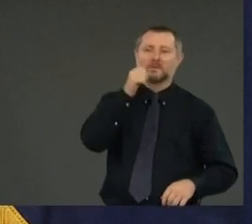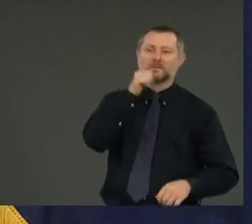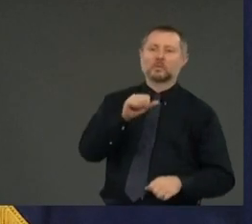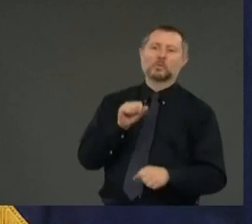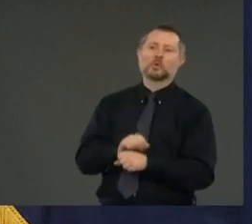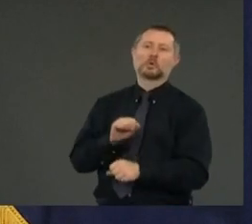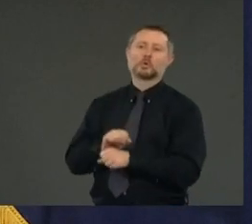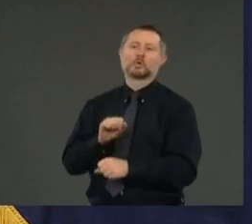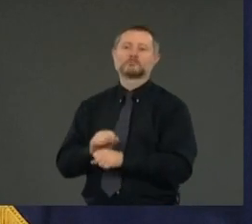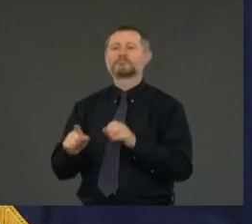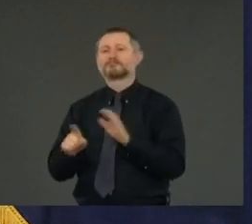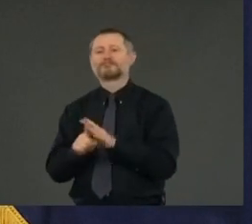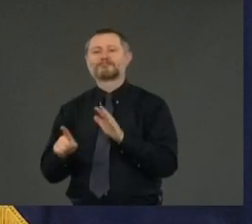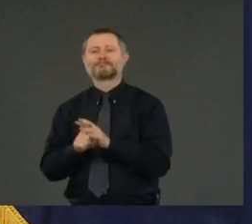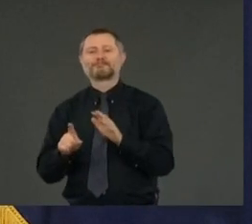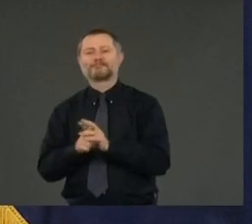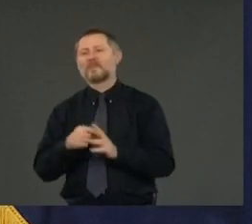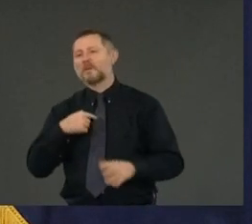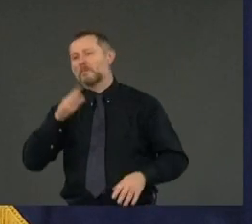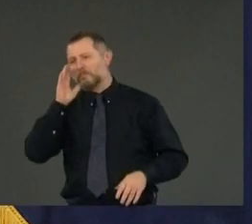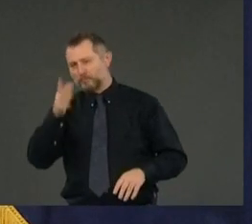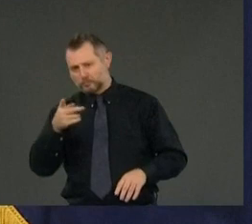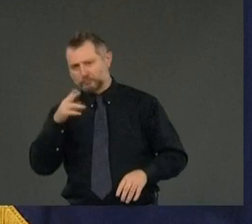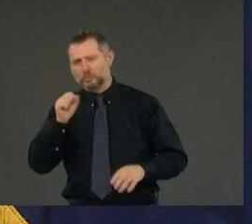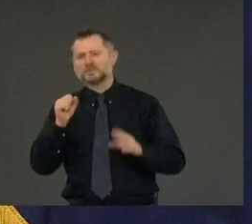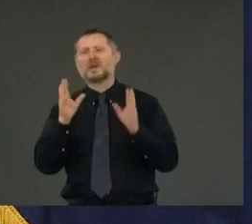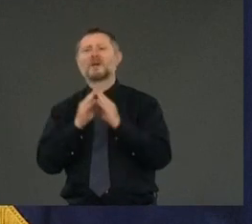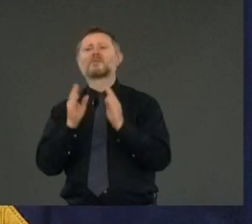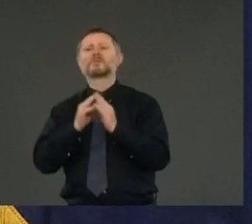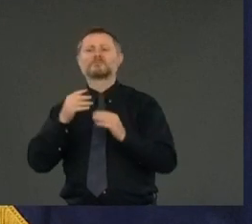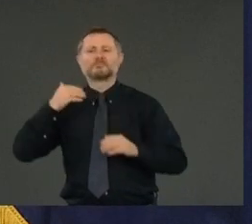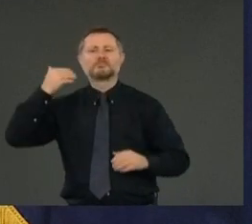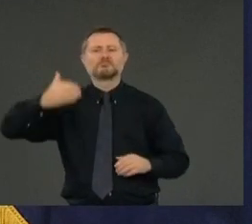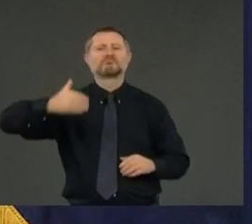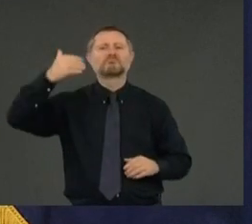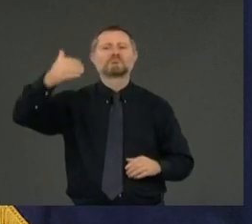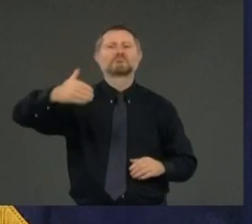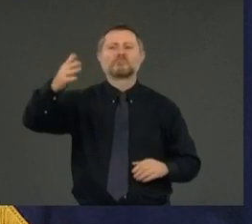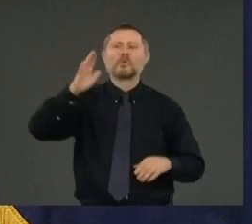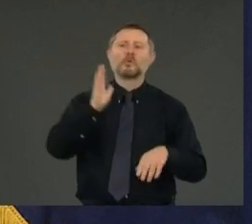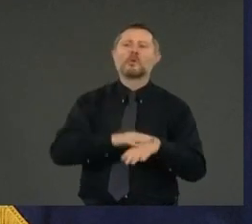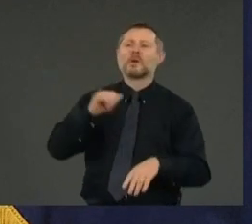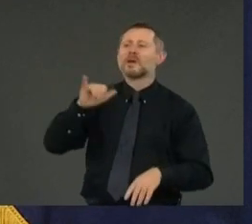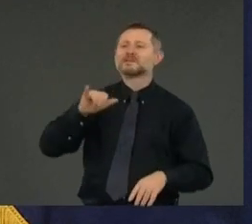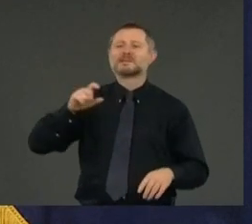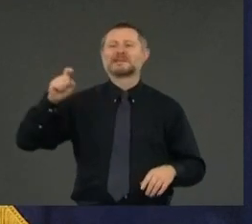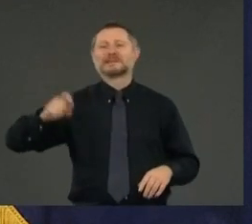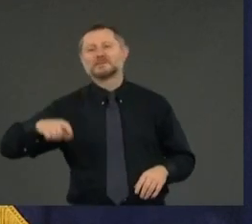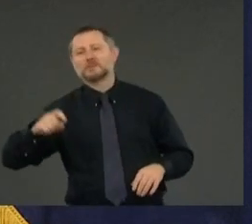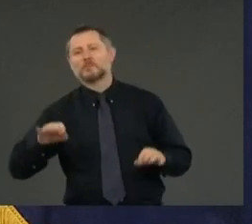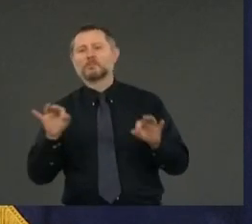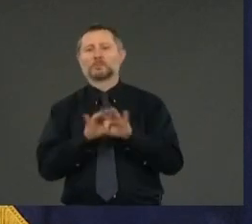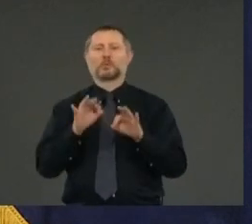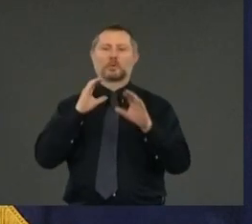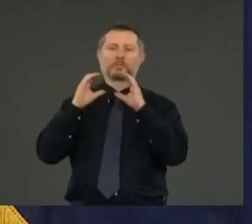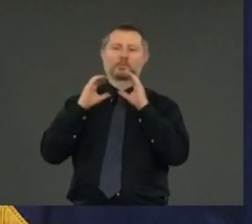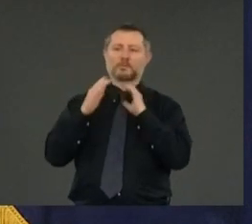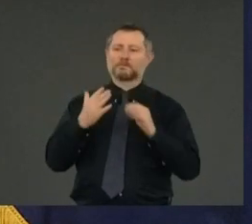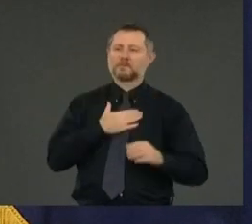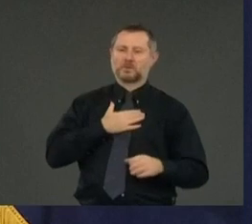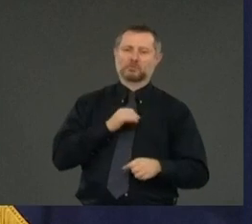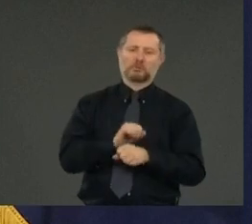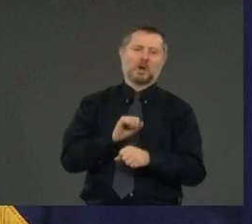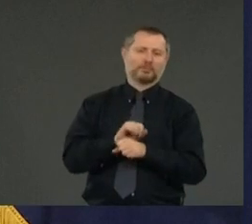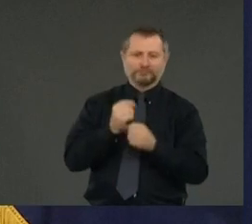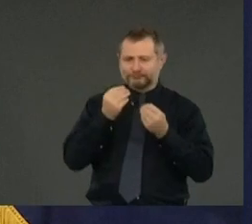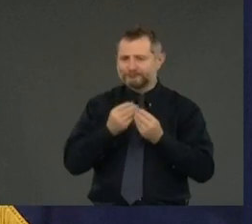day. I'll be doing press conferences as I need to communicate. Big part of what I do is to communicate. I'm not going